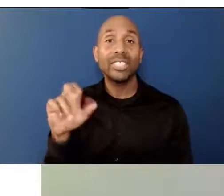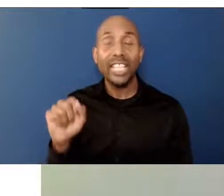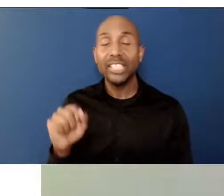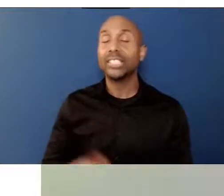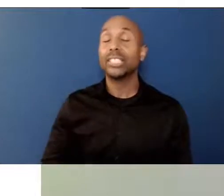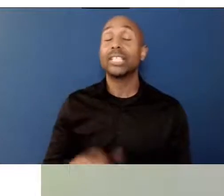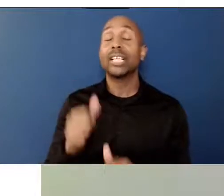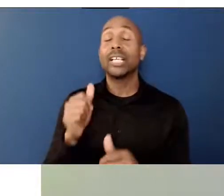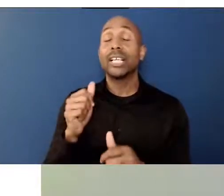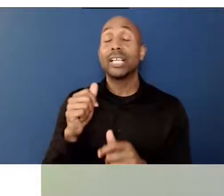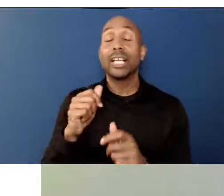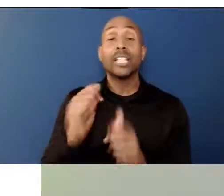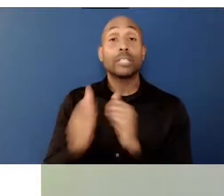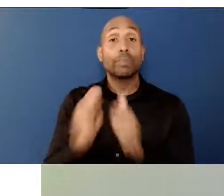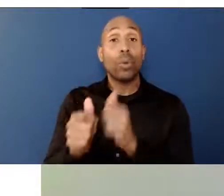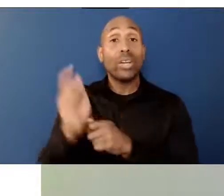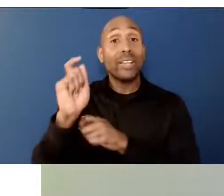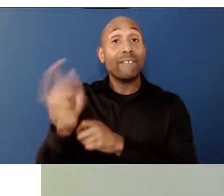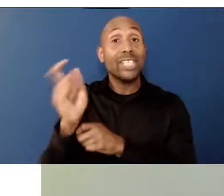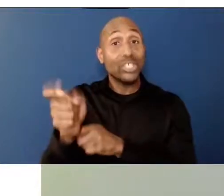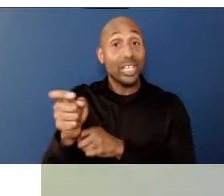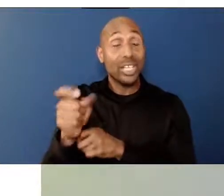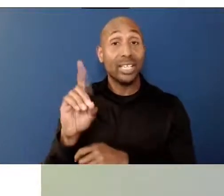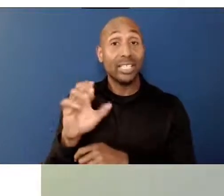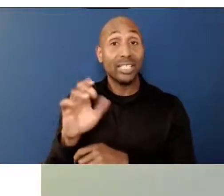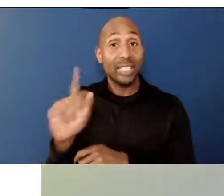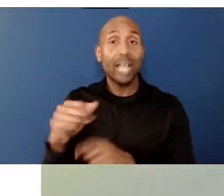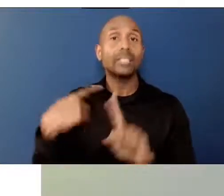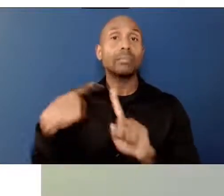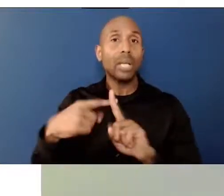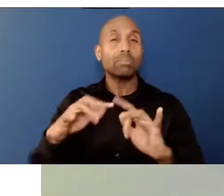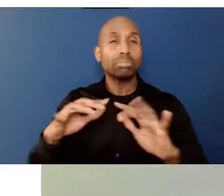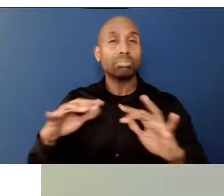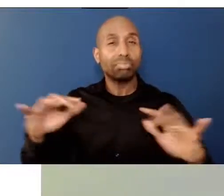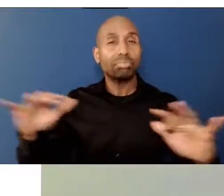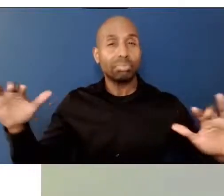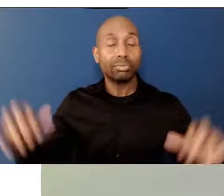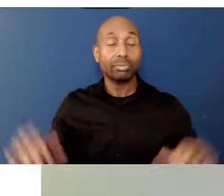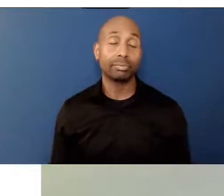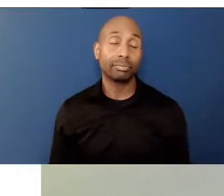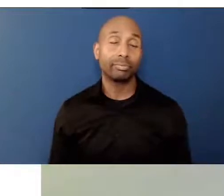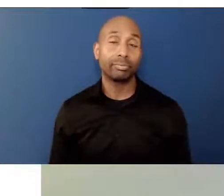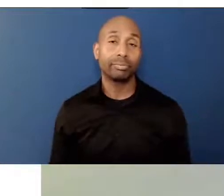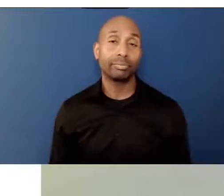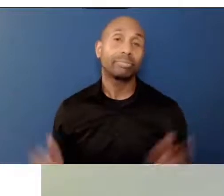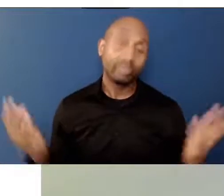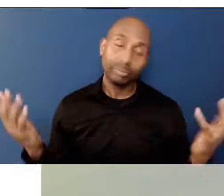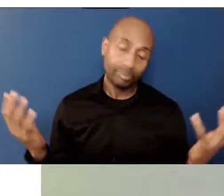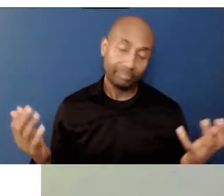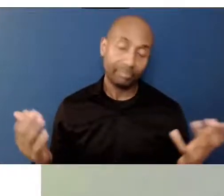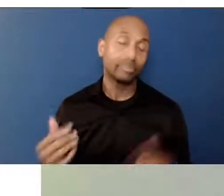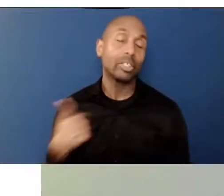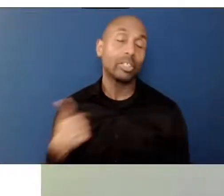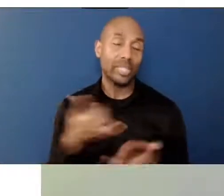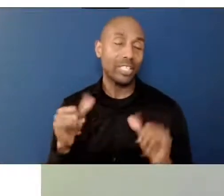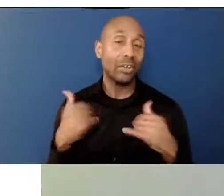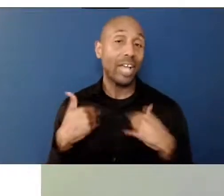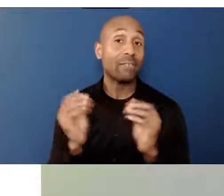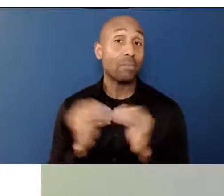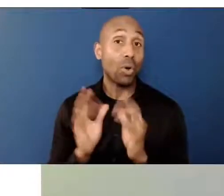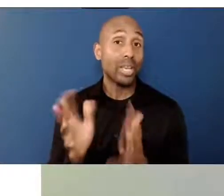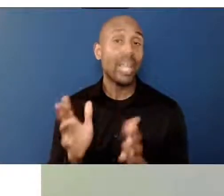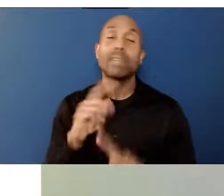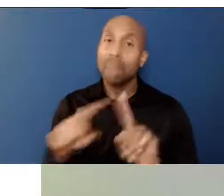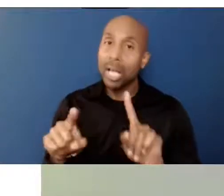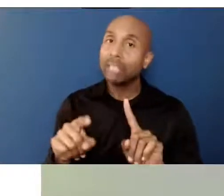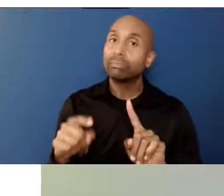there's certainly more to do. Well, and you talked about the grants, and I'm going to actually ask Dawn to talk